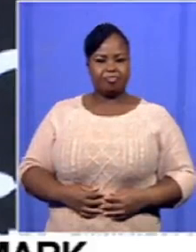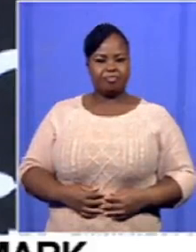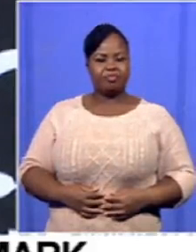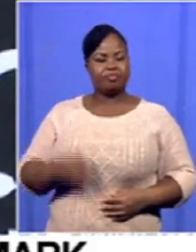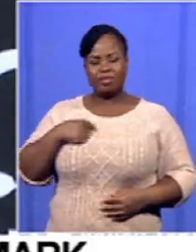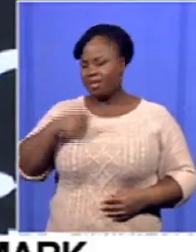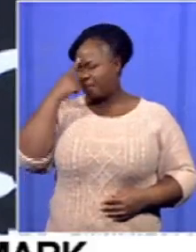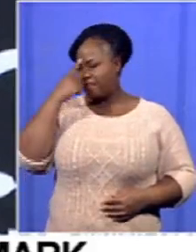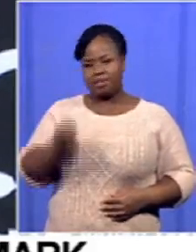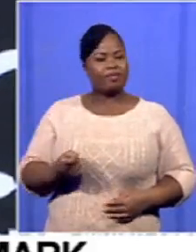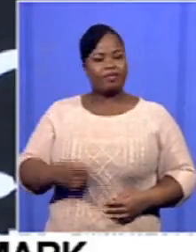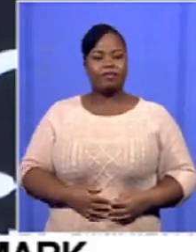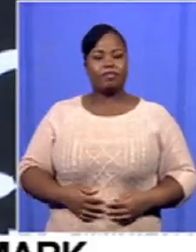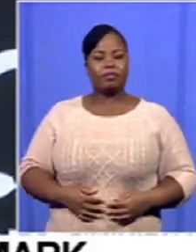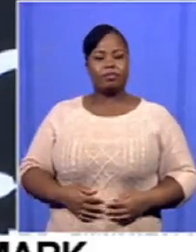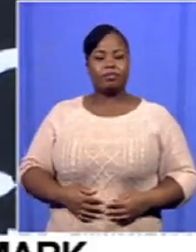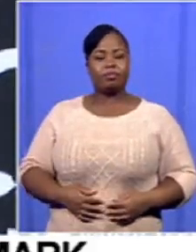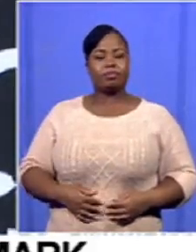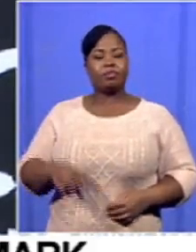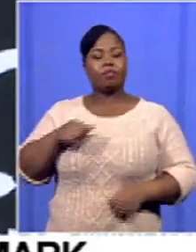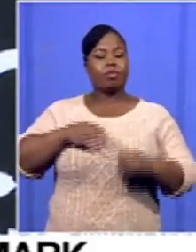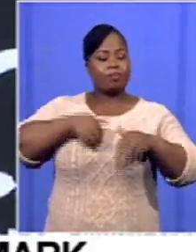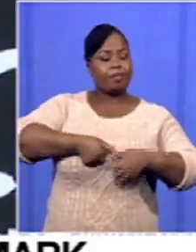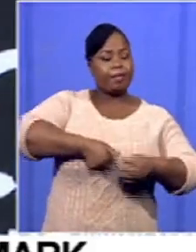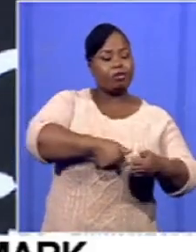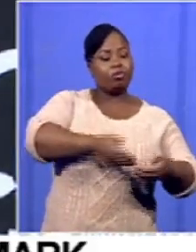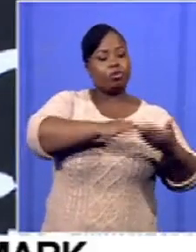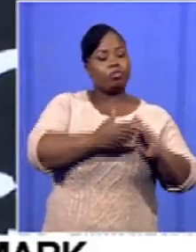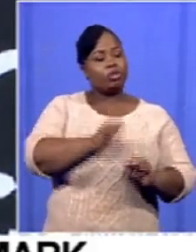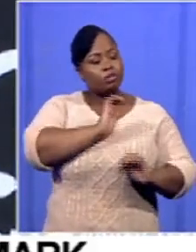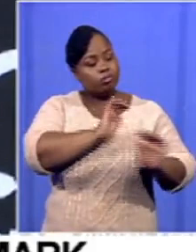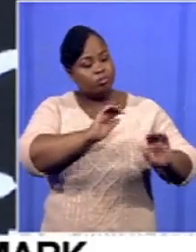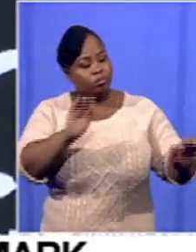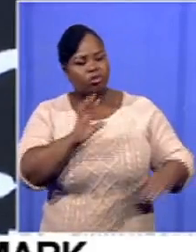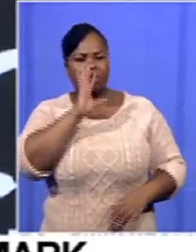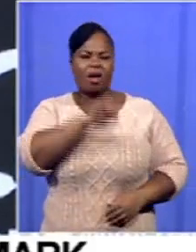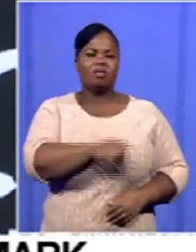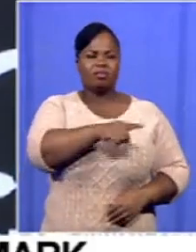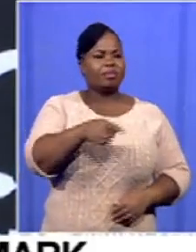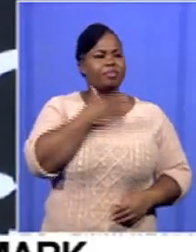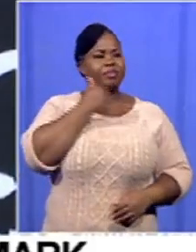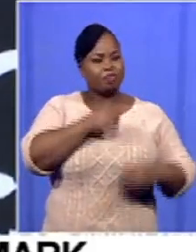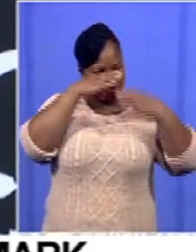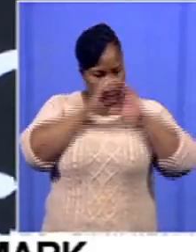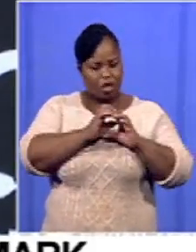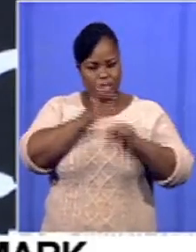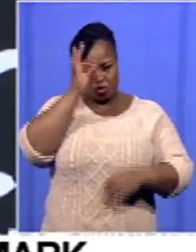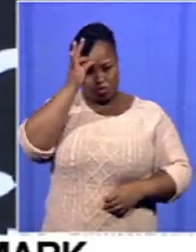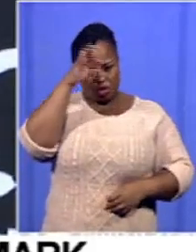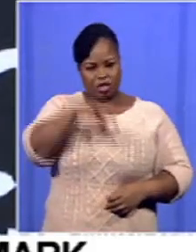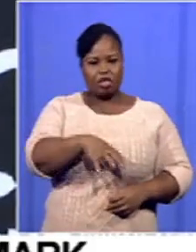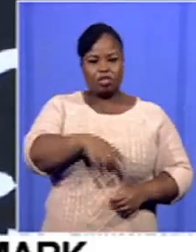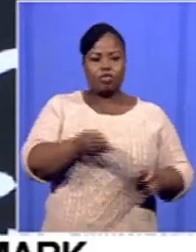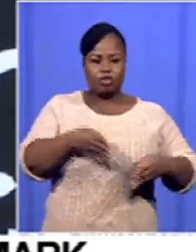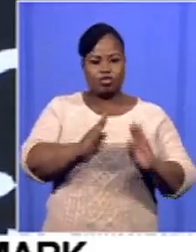I truly believe if we get back to communities and ask communities to even focus on their police stations, our